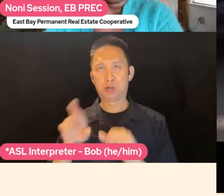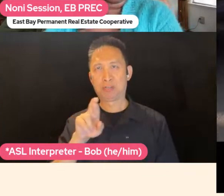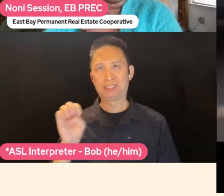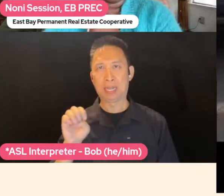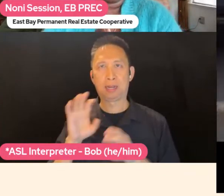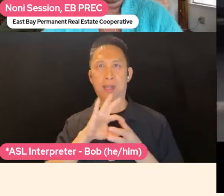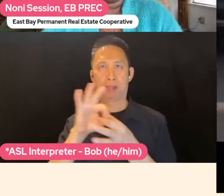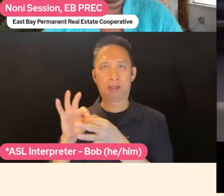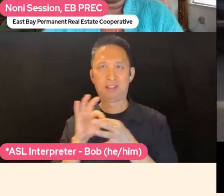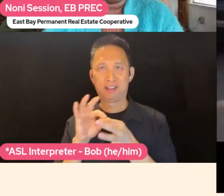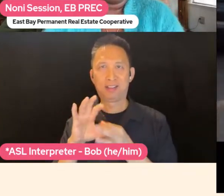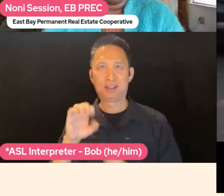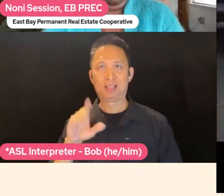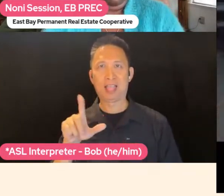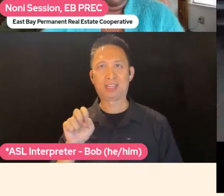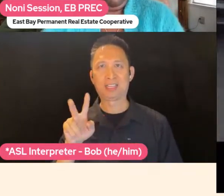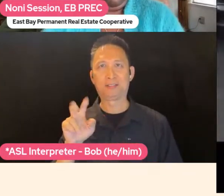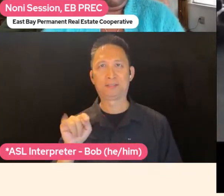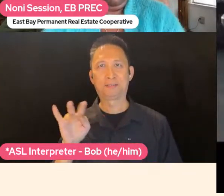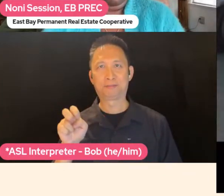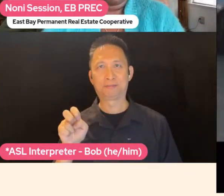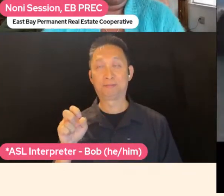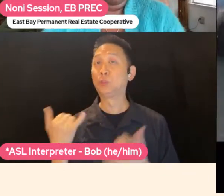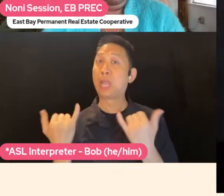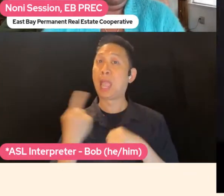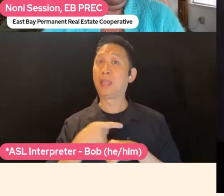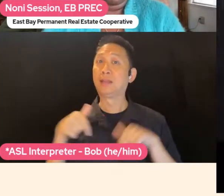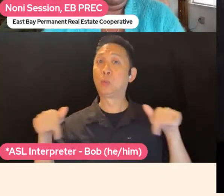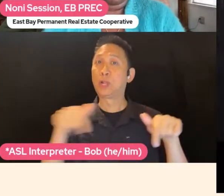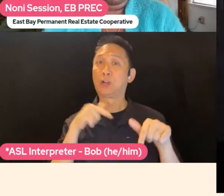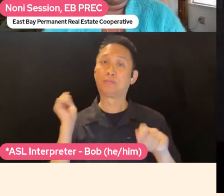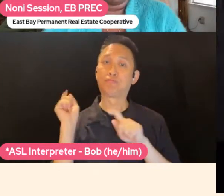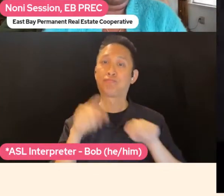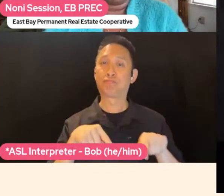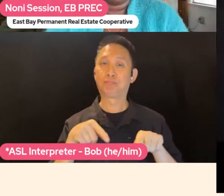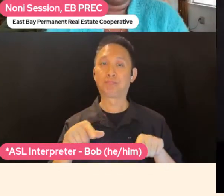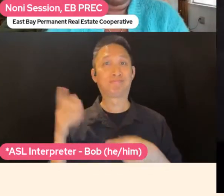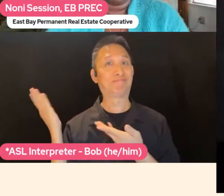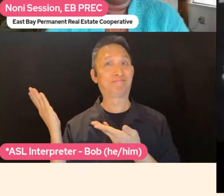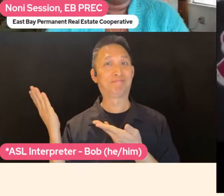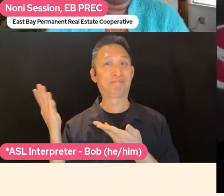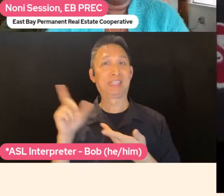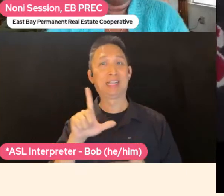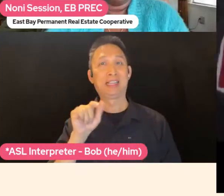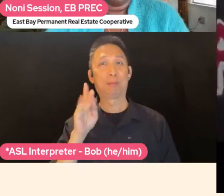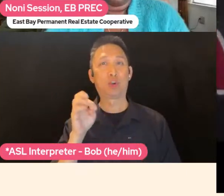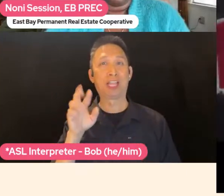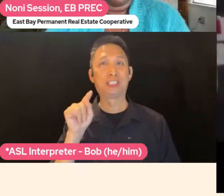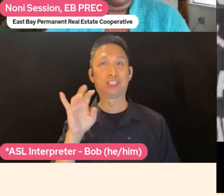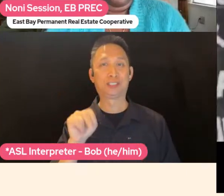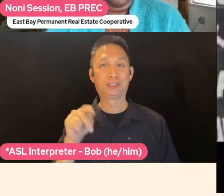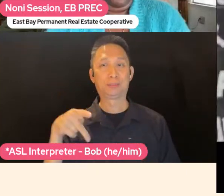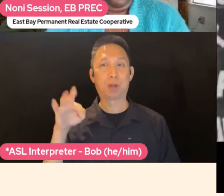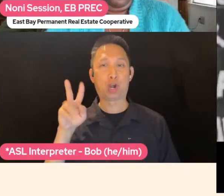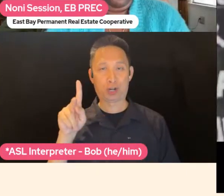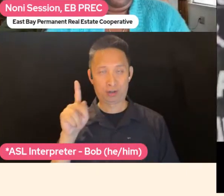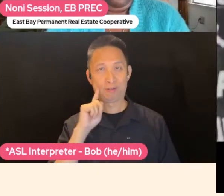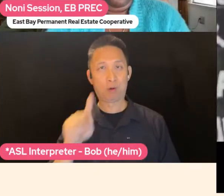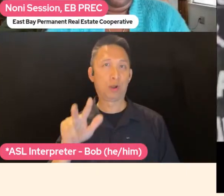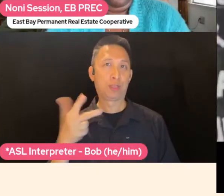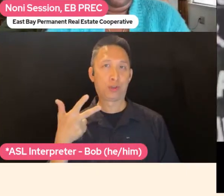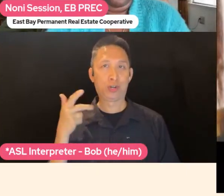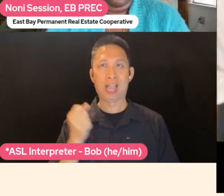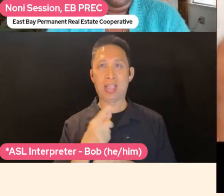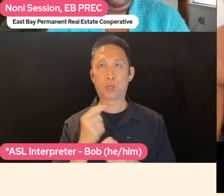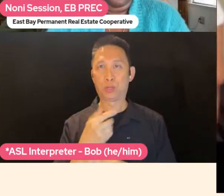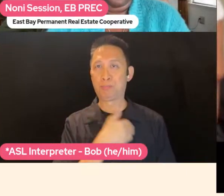Today, we are at Liberation Park for the East Bay Permanent Real Estate Cooperative third annual member meeting.